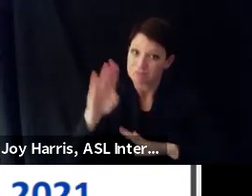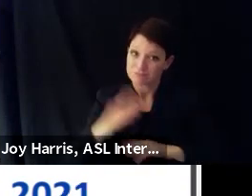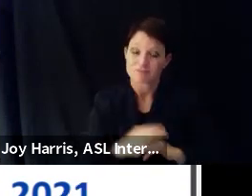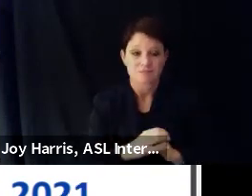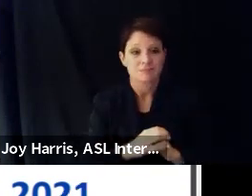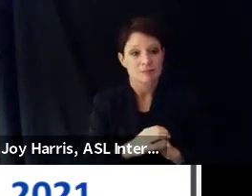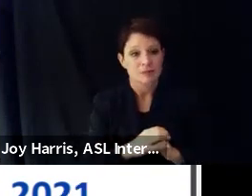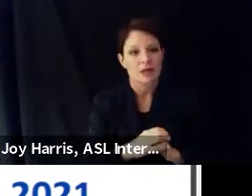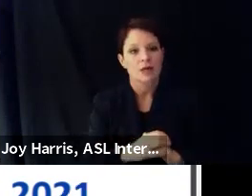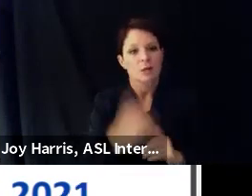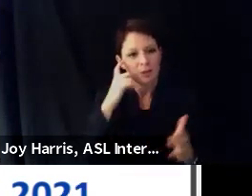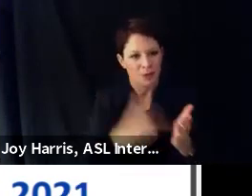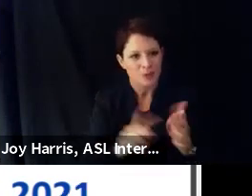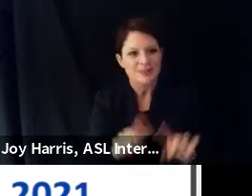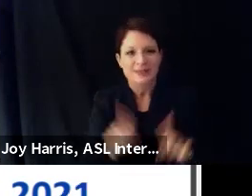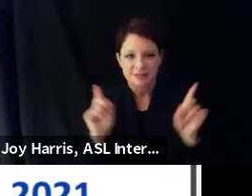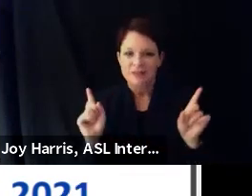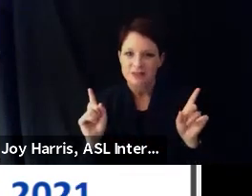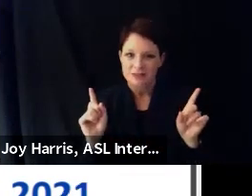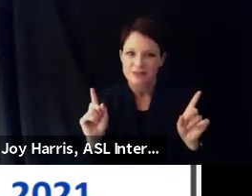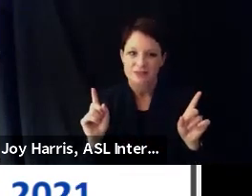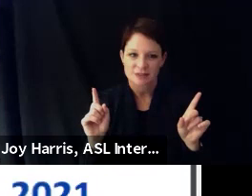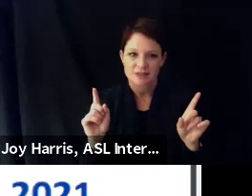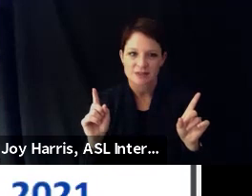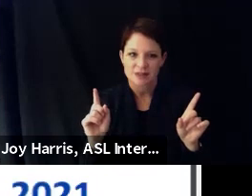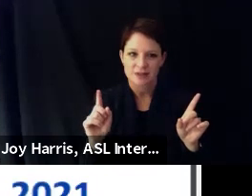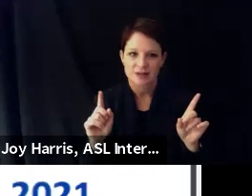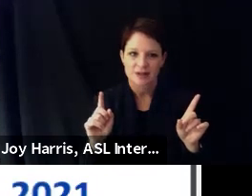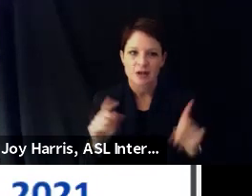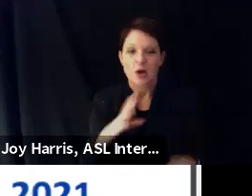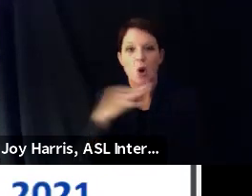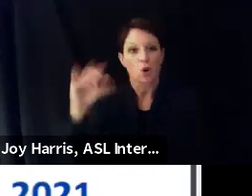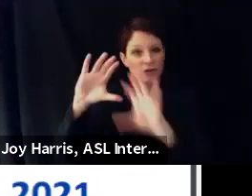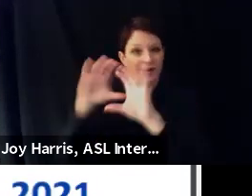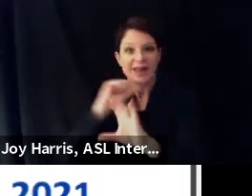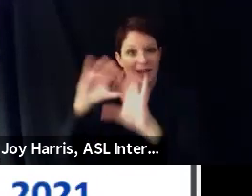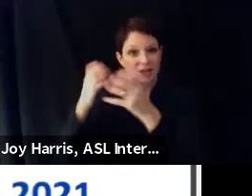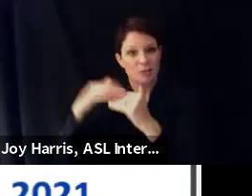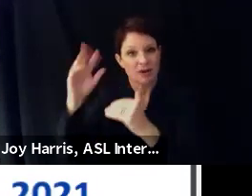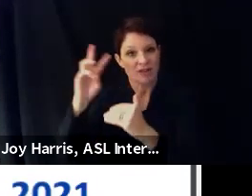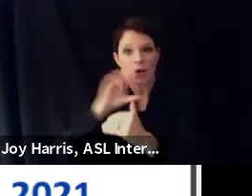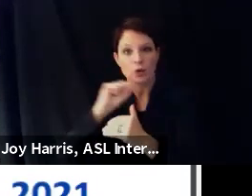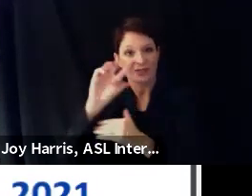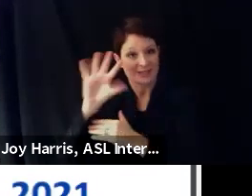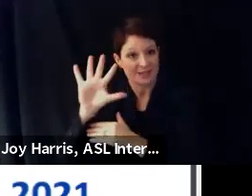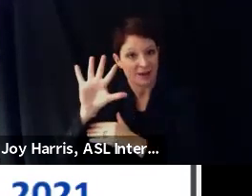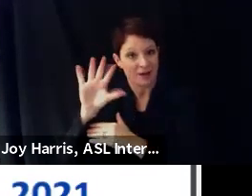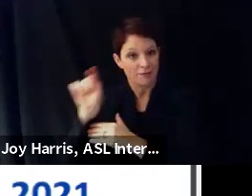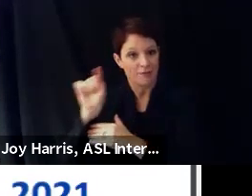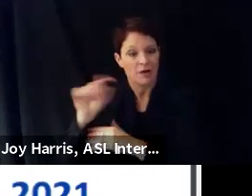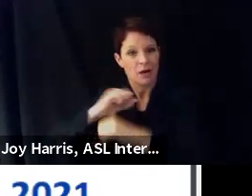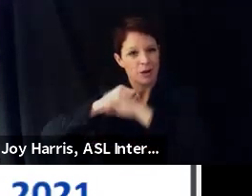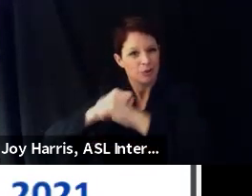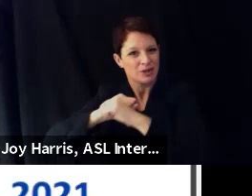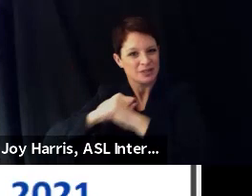But you can see the difference once you get to the older age group, greater than 65 years, the protection's